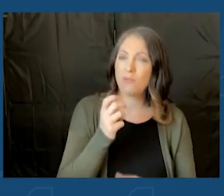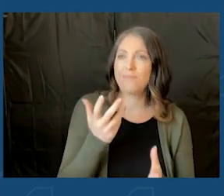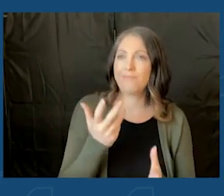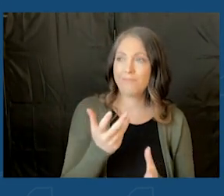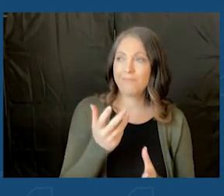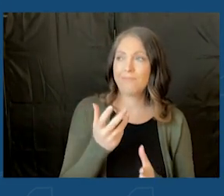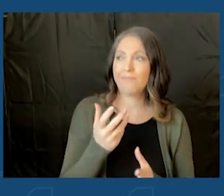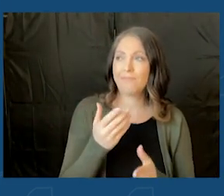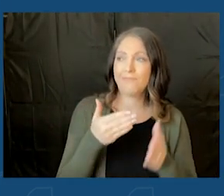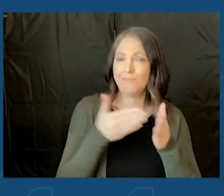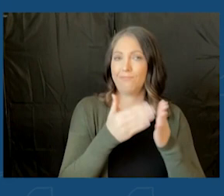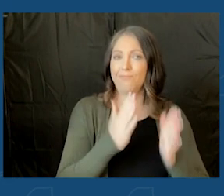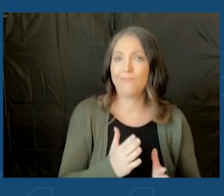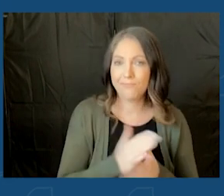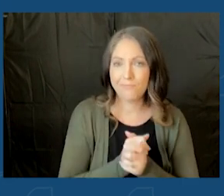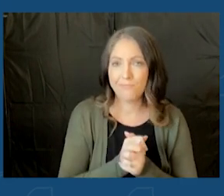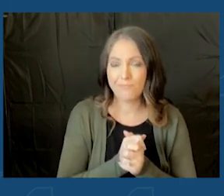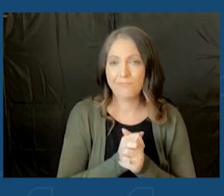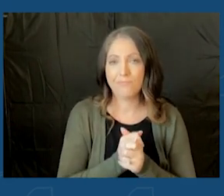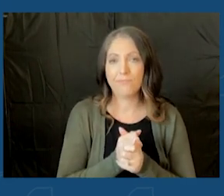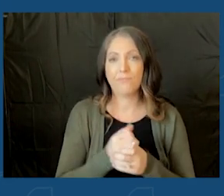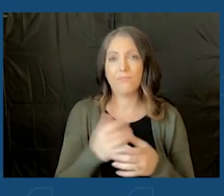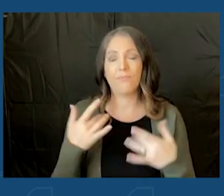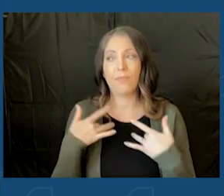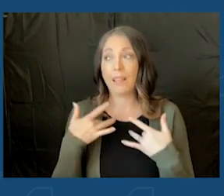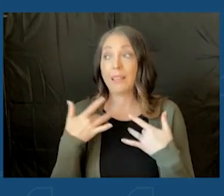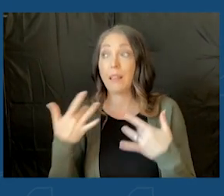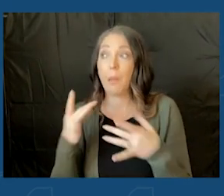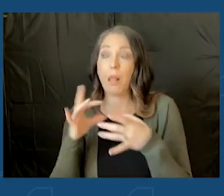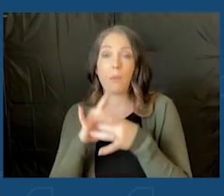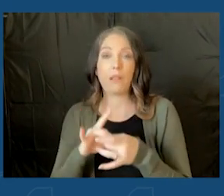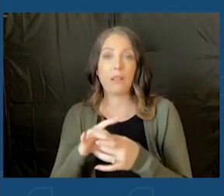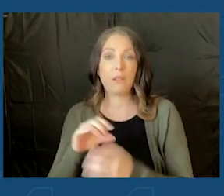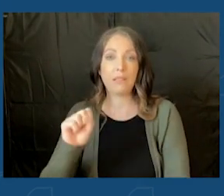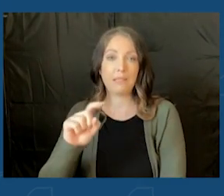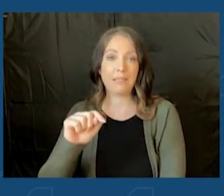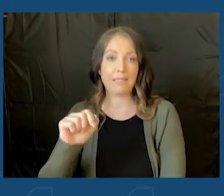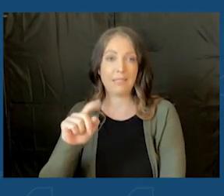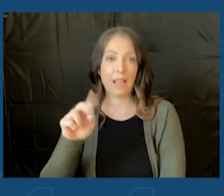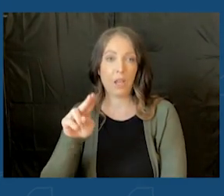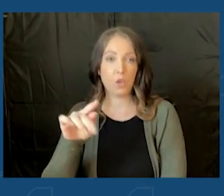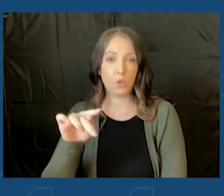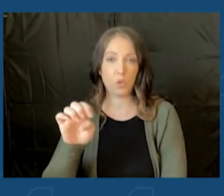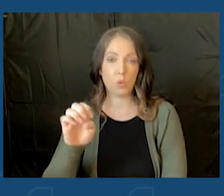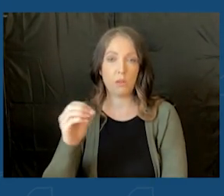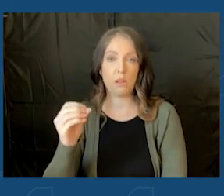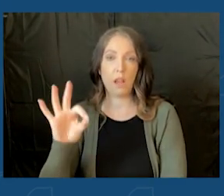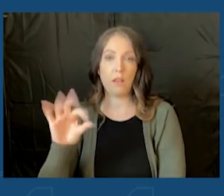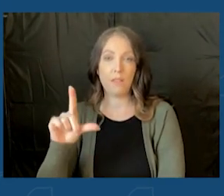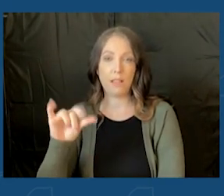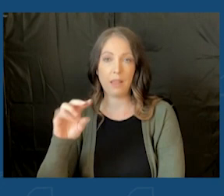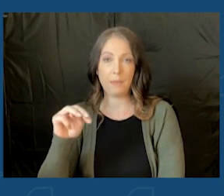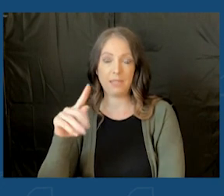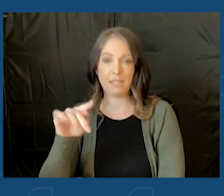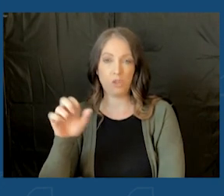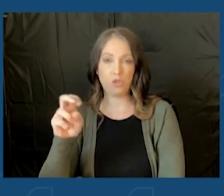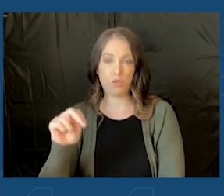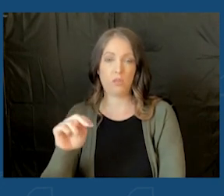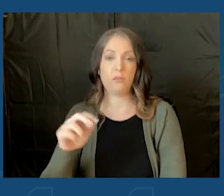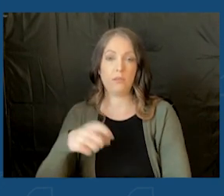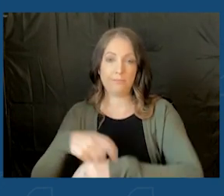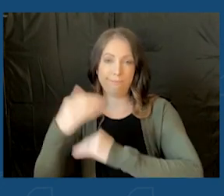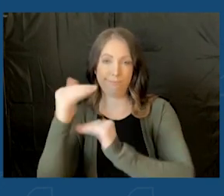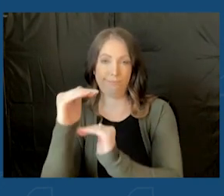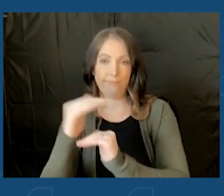limitations, which sounds harmless. Statute of limitations, what could be wrong with that? Except it was a barrier to justice for